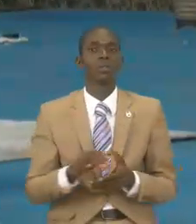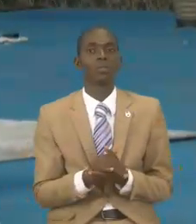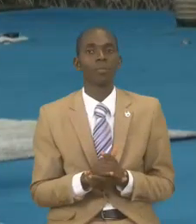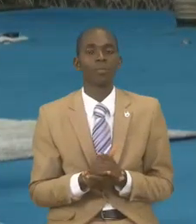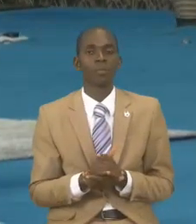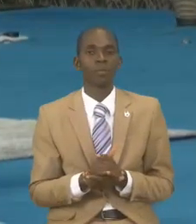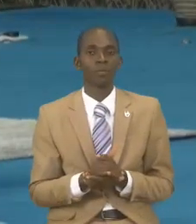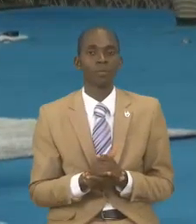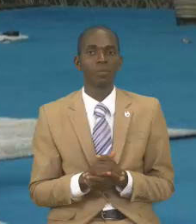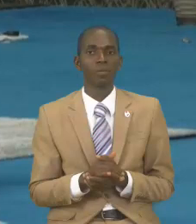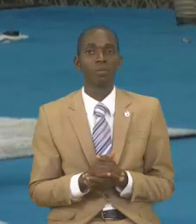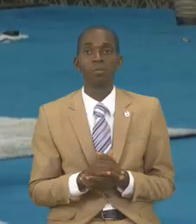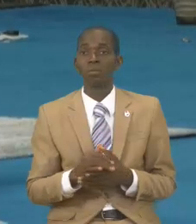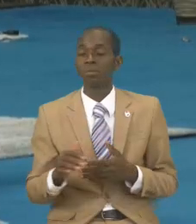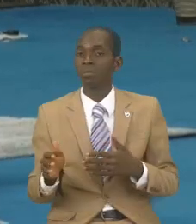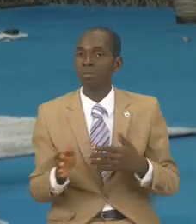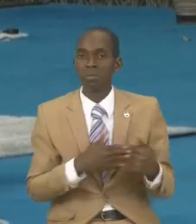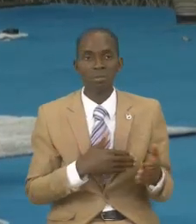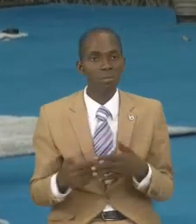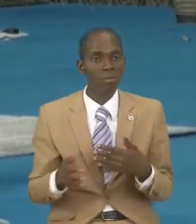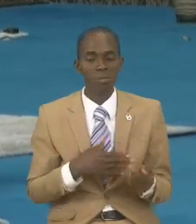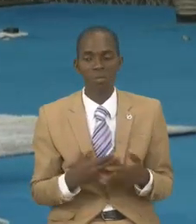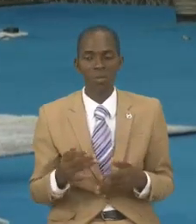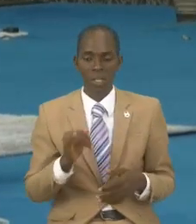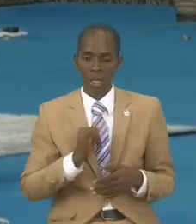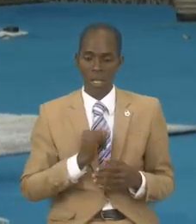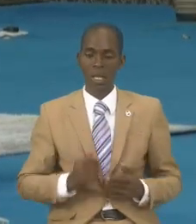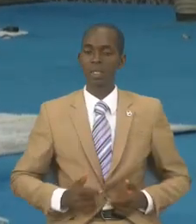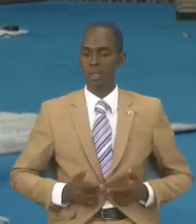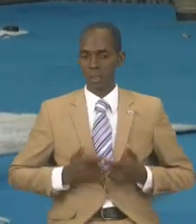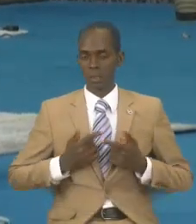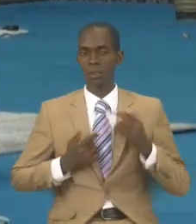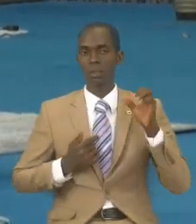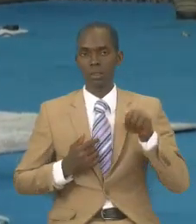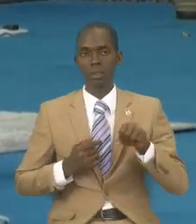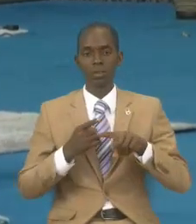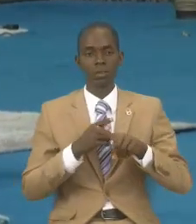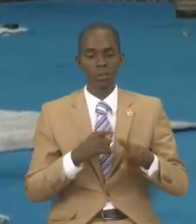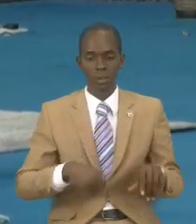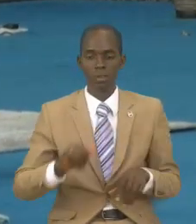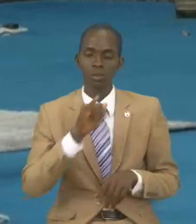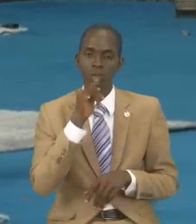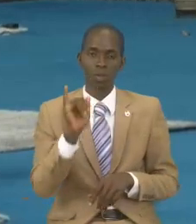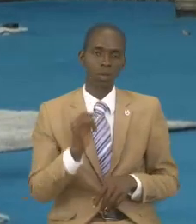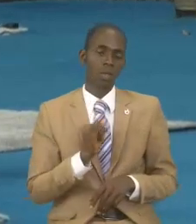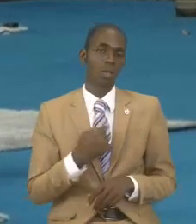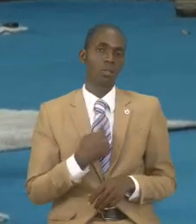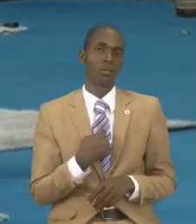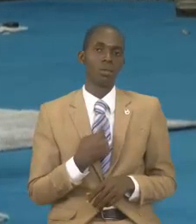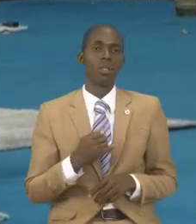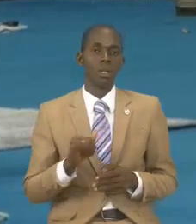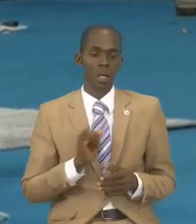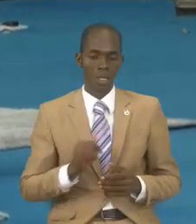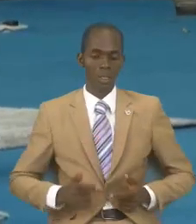Christ. Nevertheless, I live, yet not I. That is, I live. The